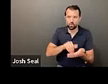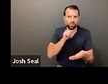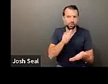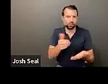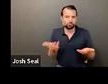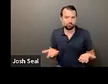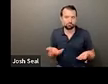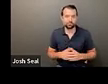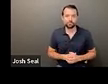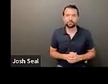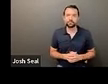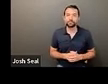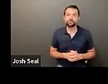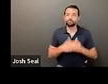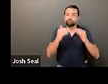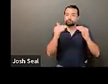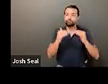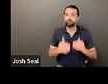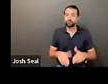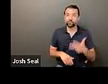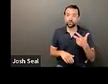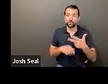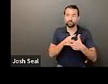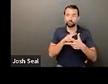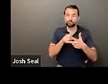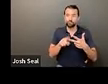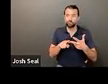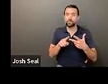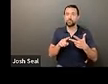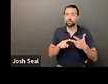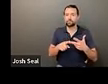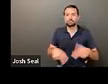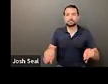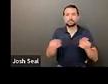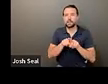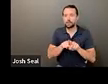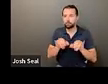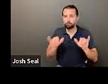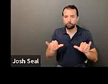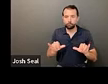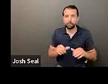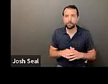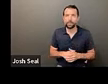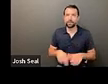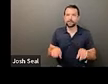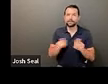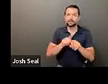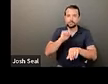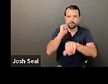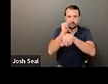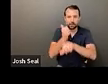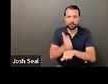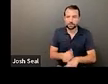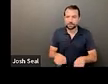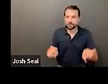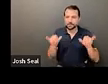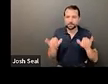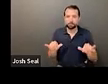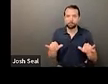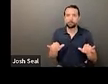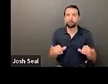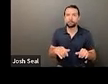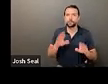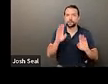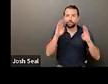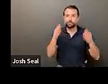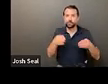Number three, same thing. It's got the same sort of breakdown, really looking at 3, 4, 5, and 6